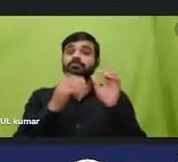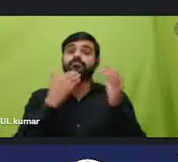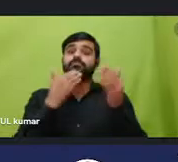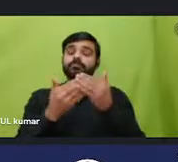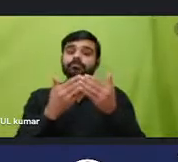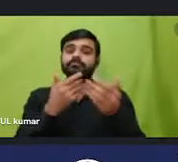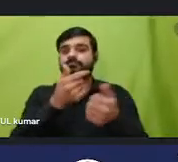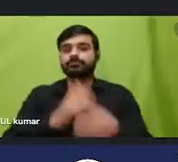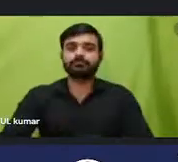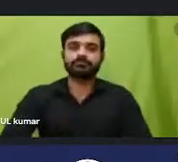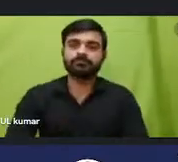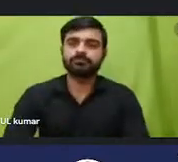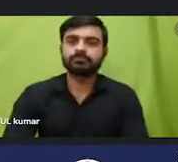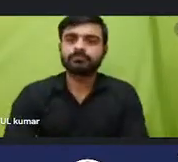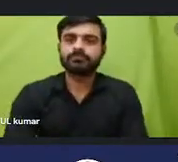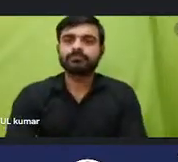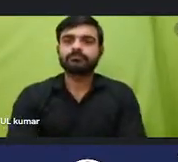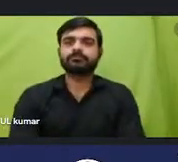her.